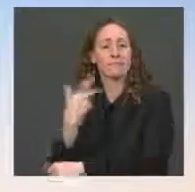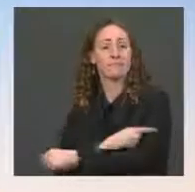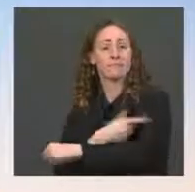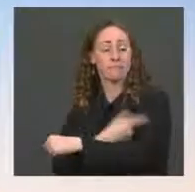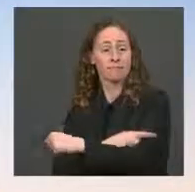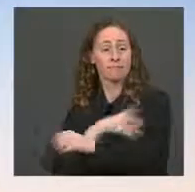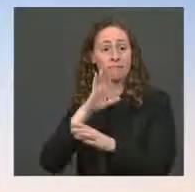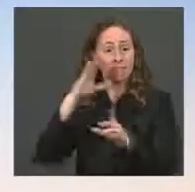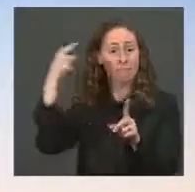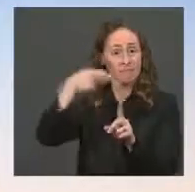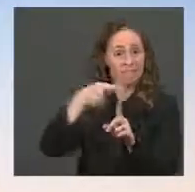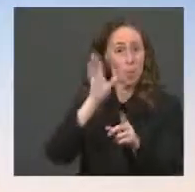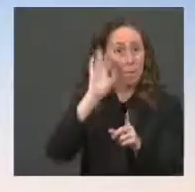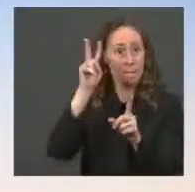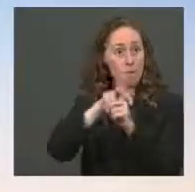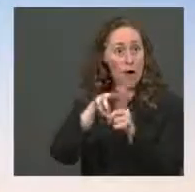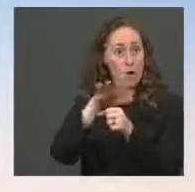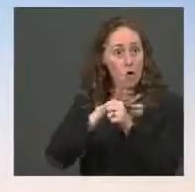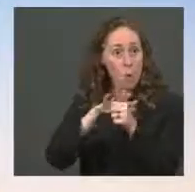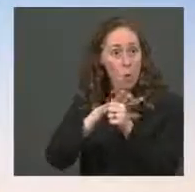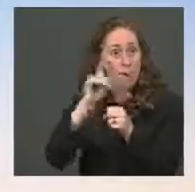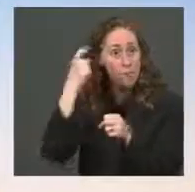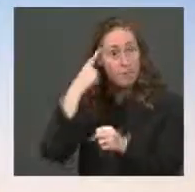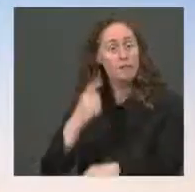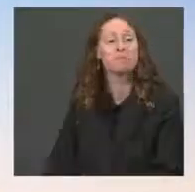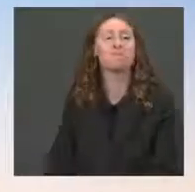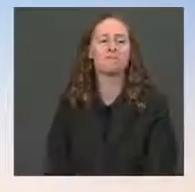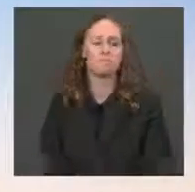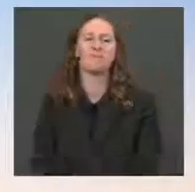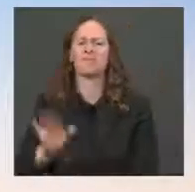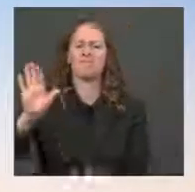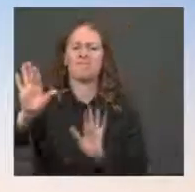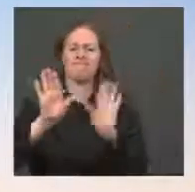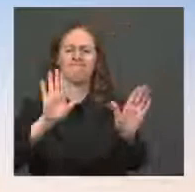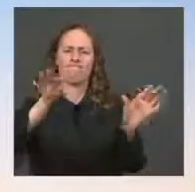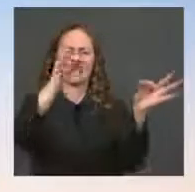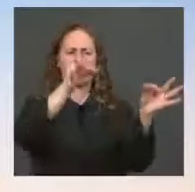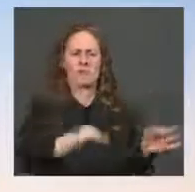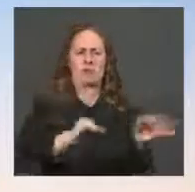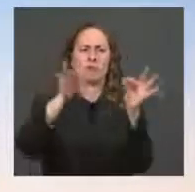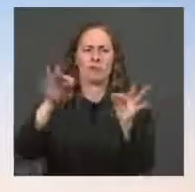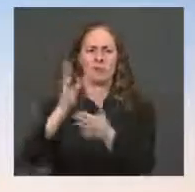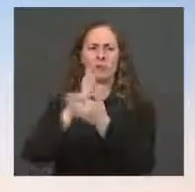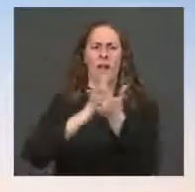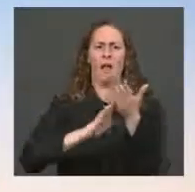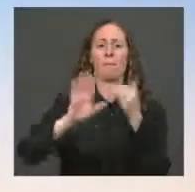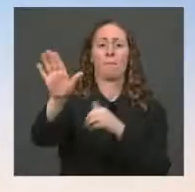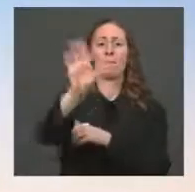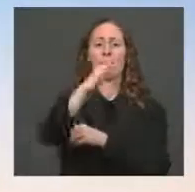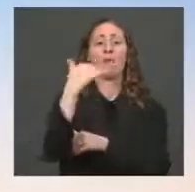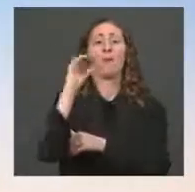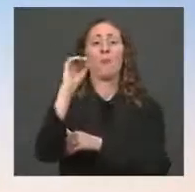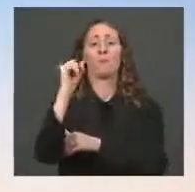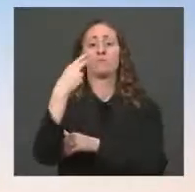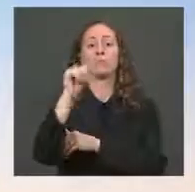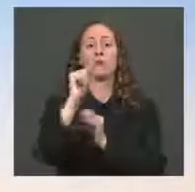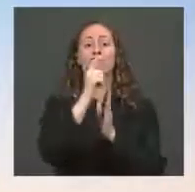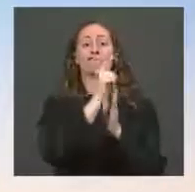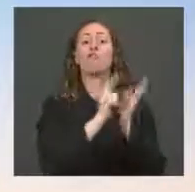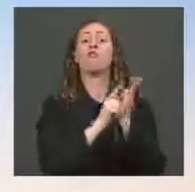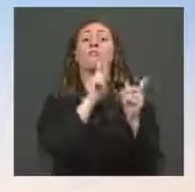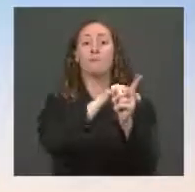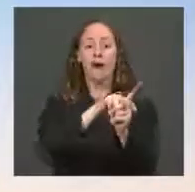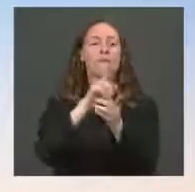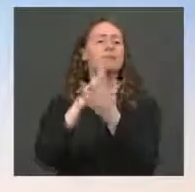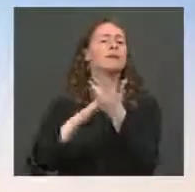will make decisions. Some of them have OSHA requirements and laws, and others don't. I mean, we are still recommending that states,